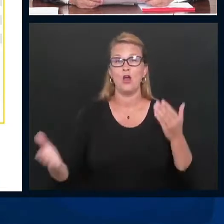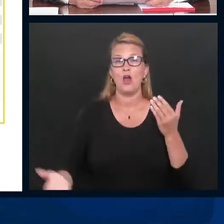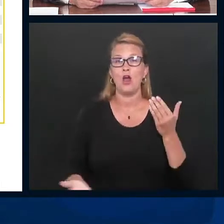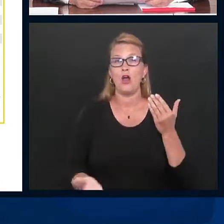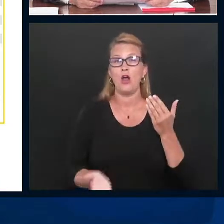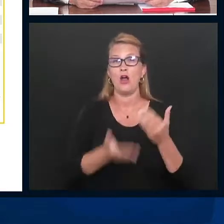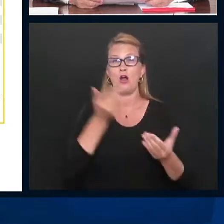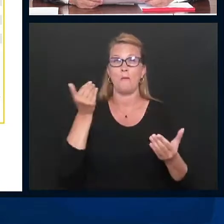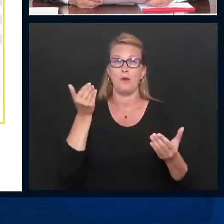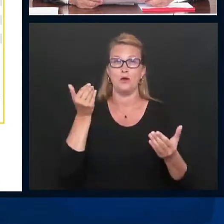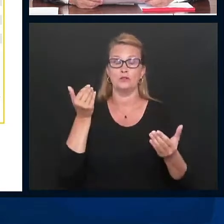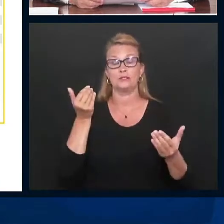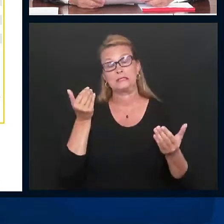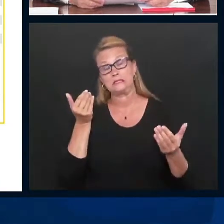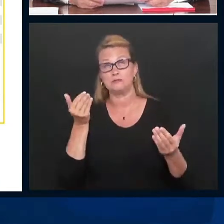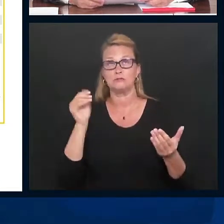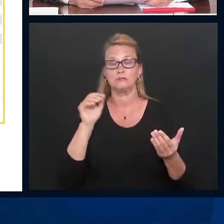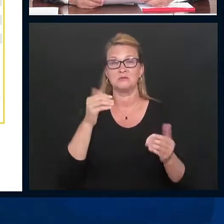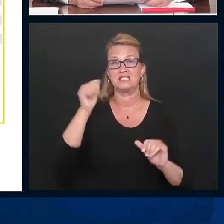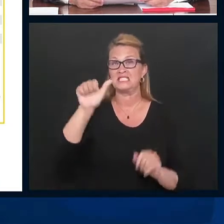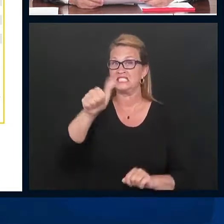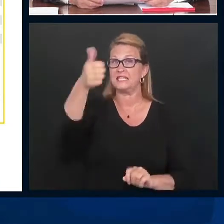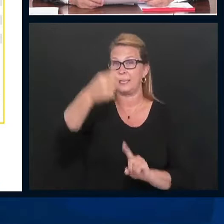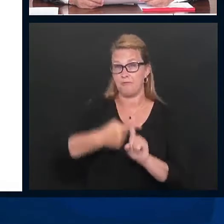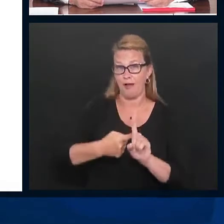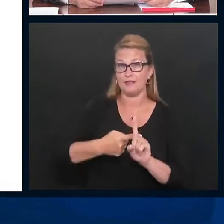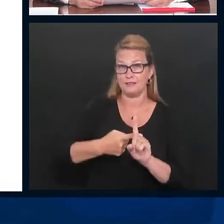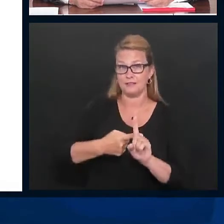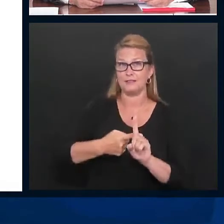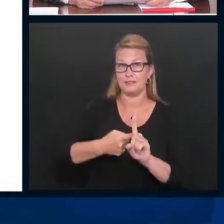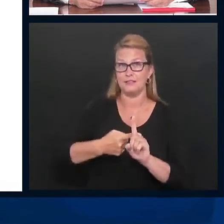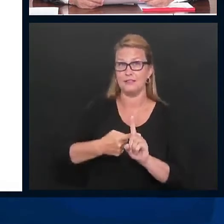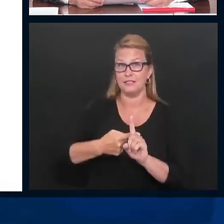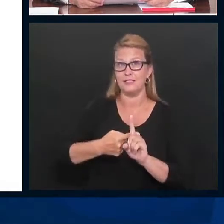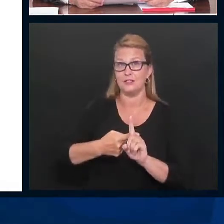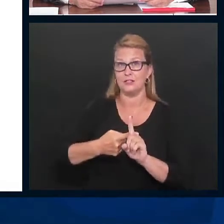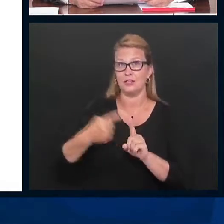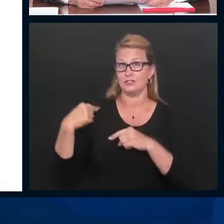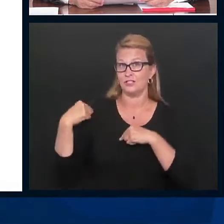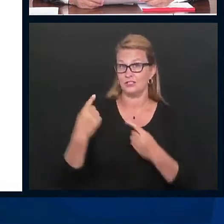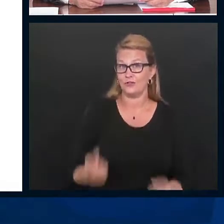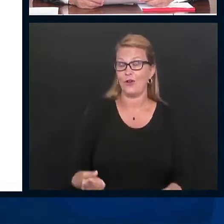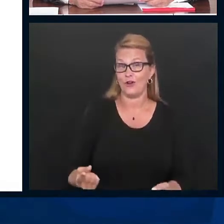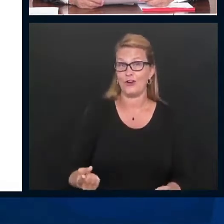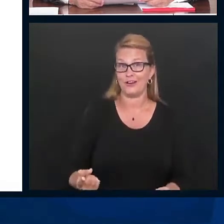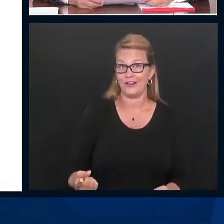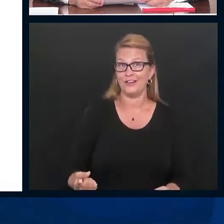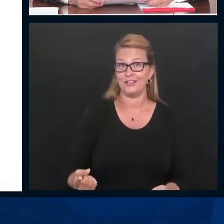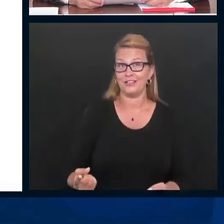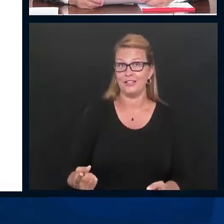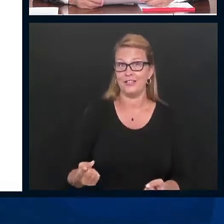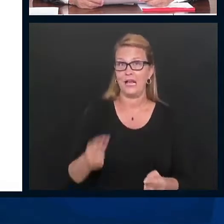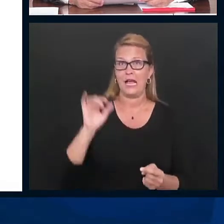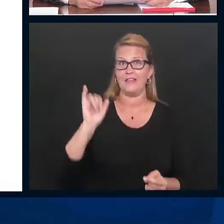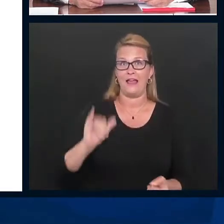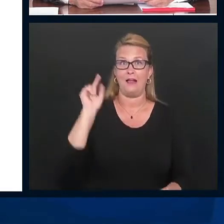Almost, 10 months we've been since we have been at that